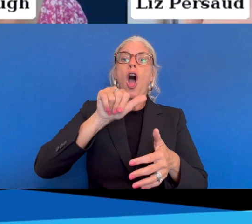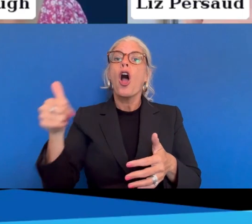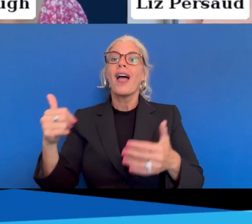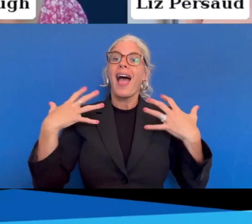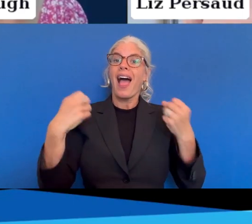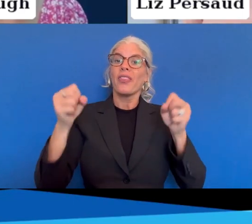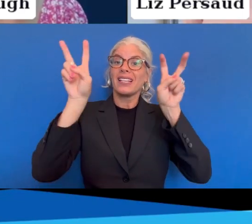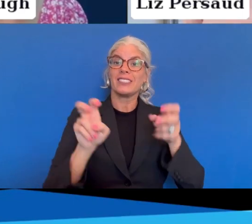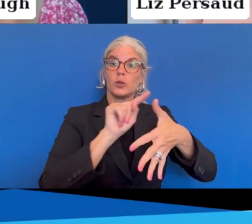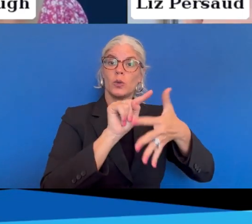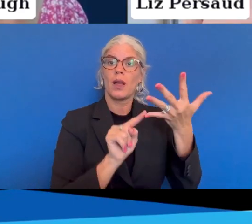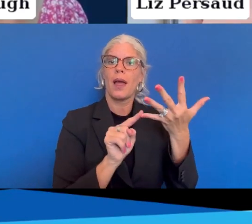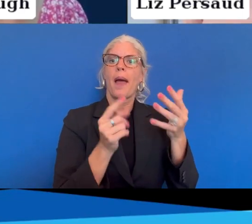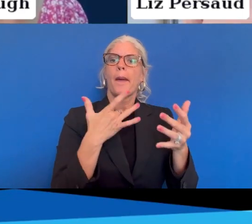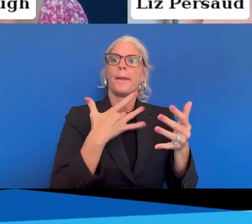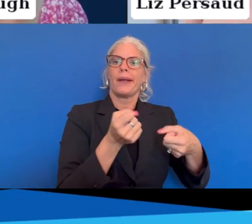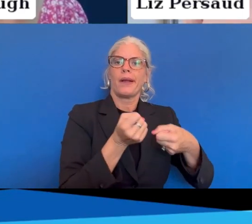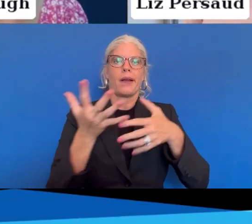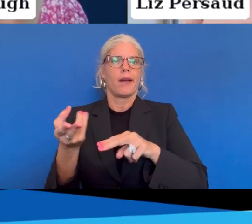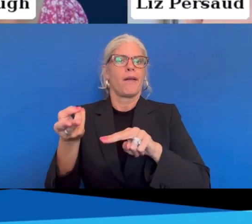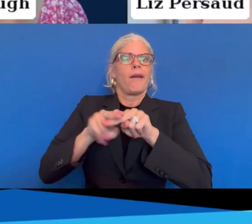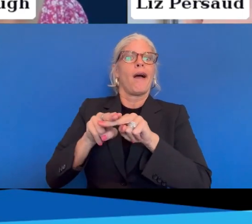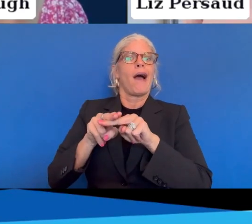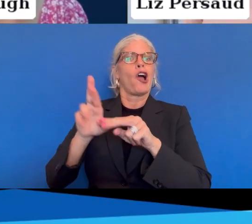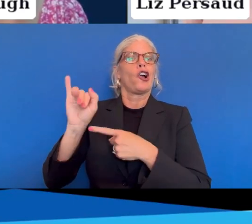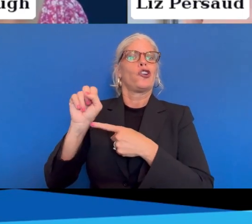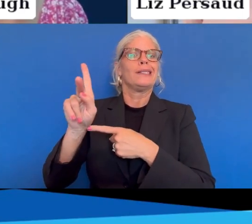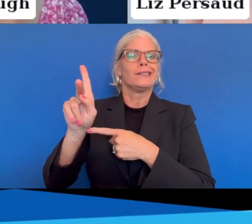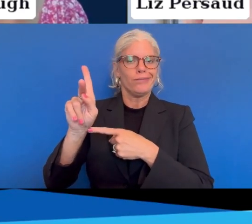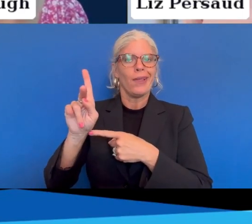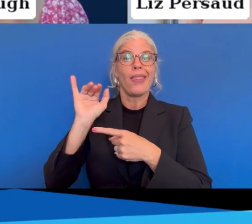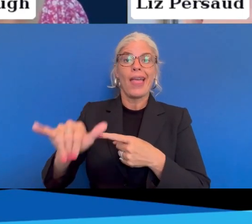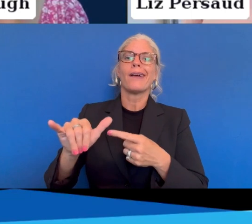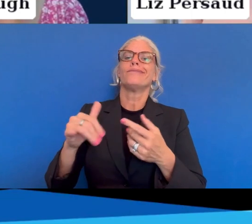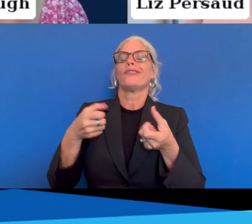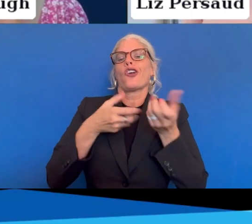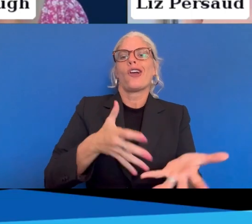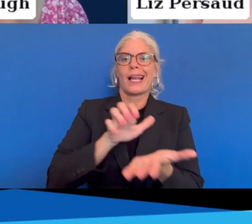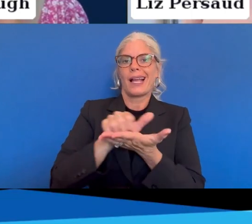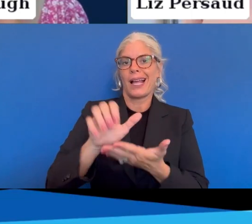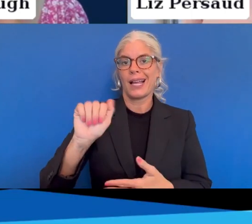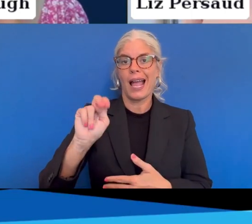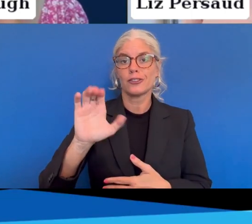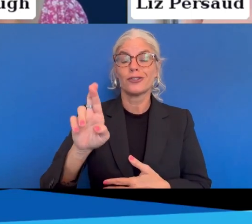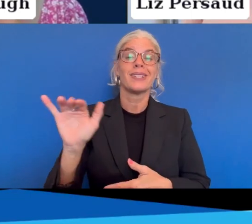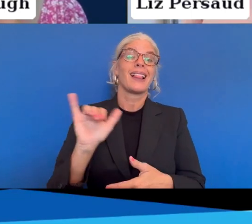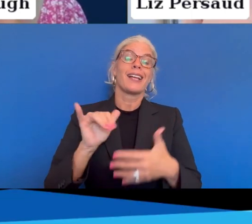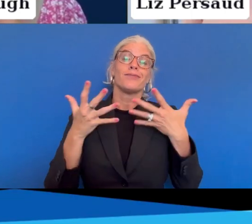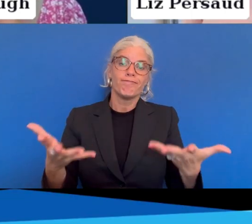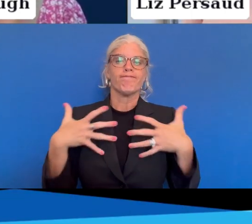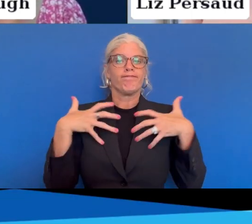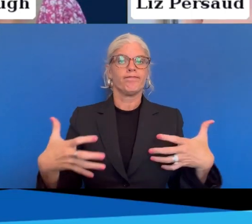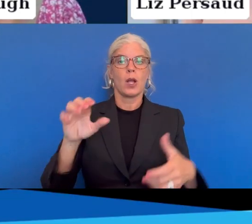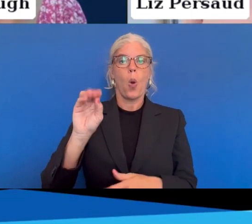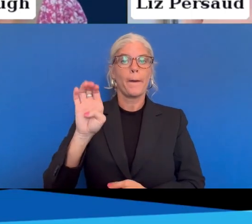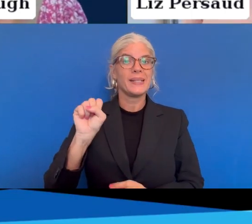unintentionally, those other health issues may make it a little bit more likely to have a risk factor that brings on cancer,